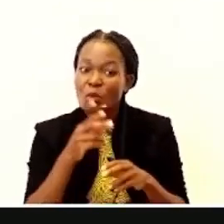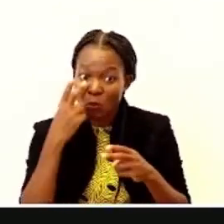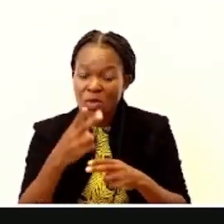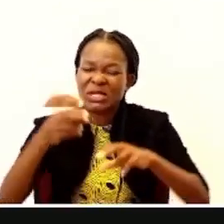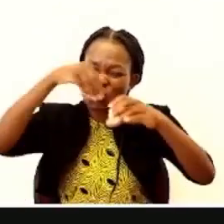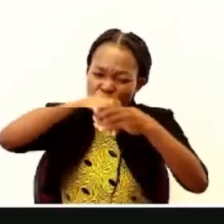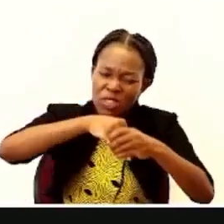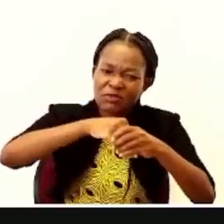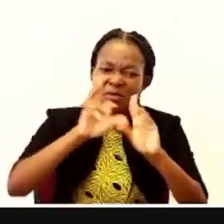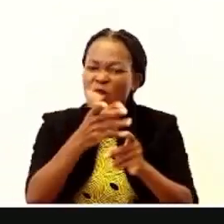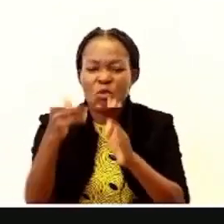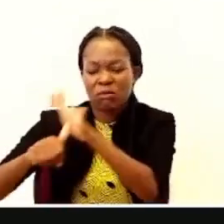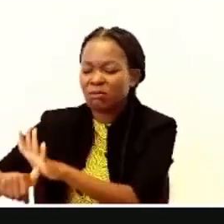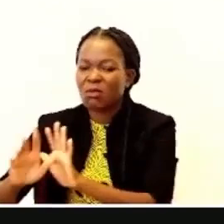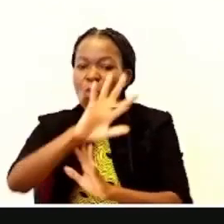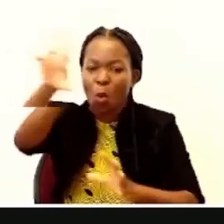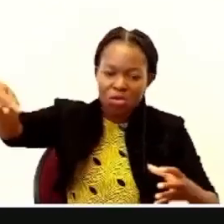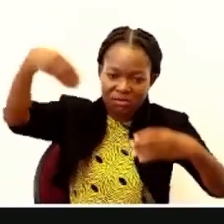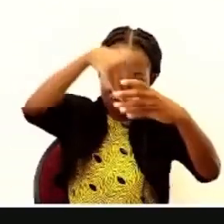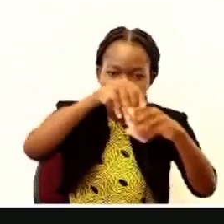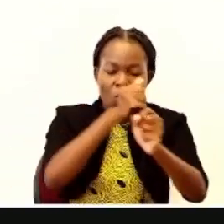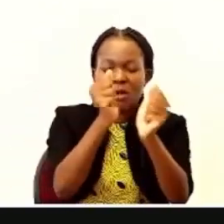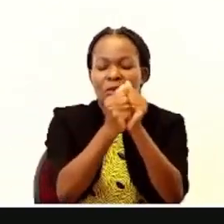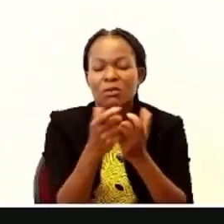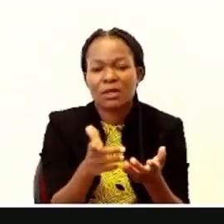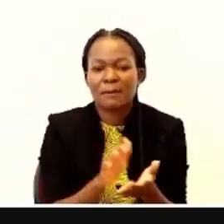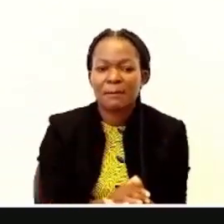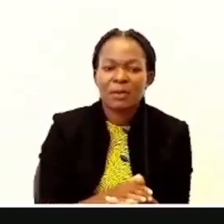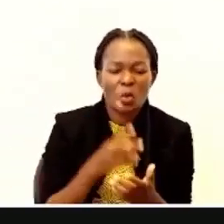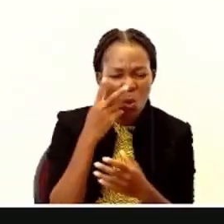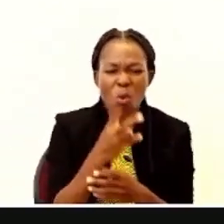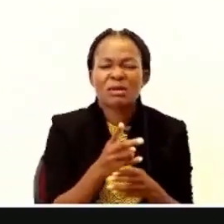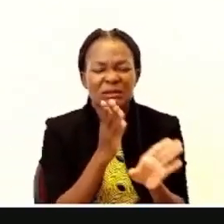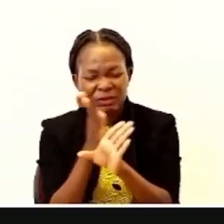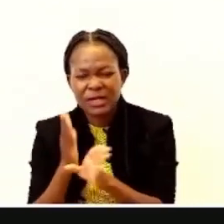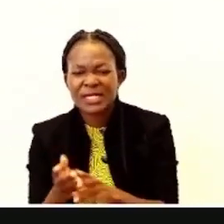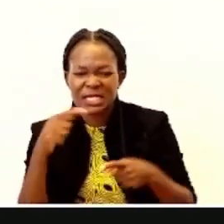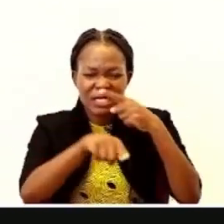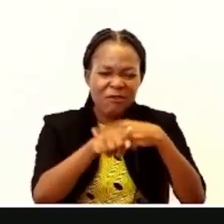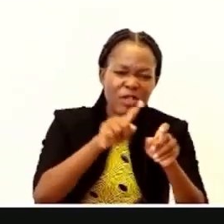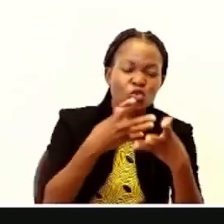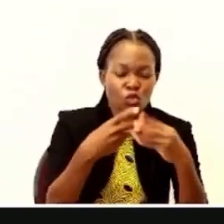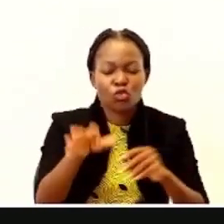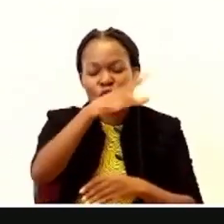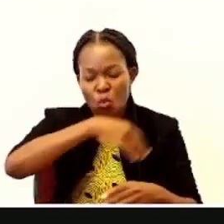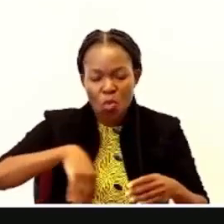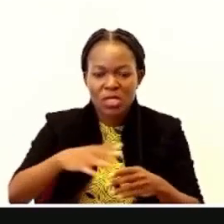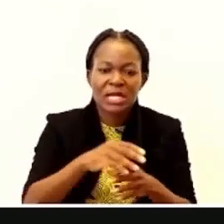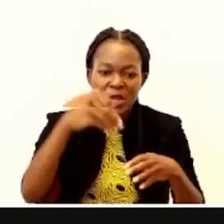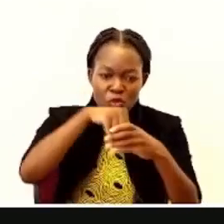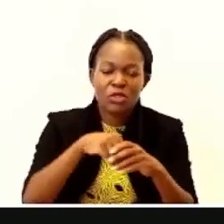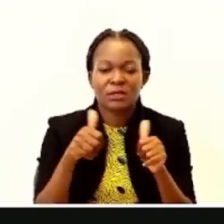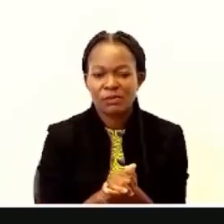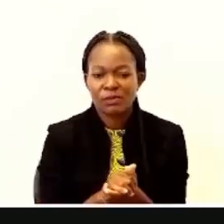inclusive and we are able to ensure that we are looking at all the intersections in terms of the solutions that we are